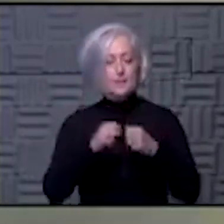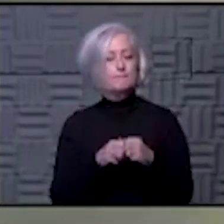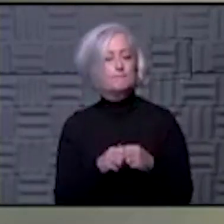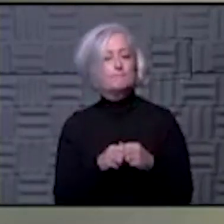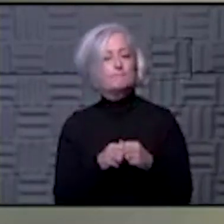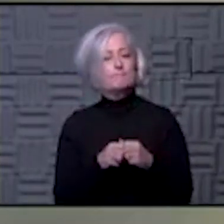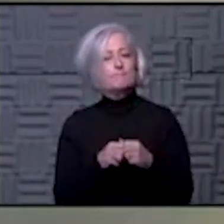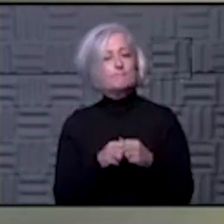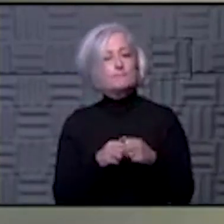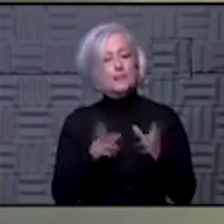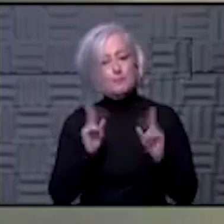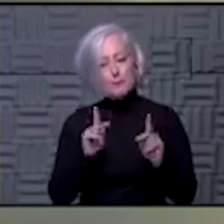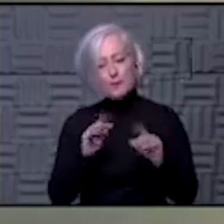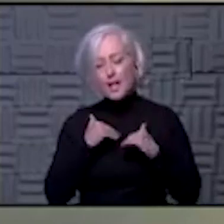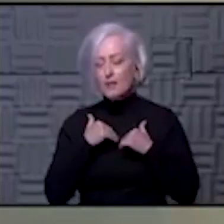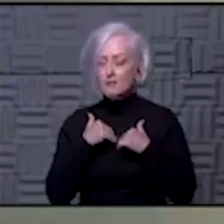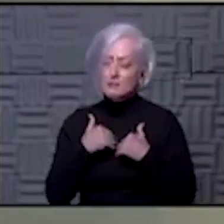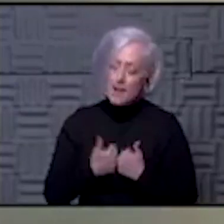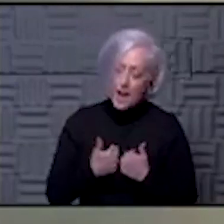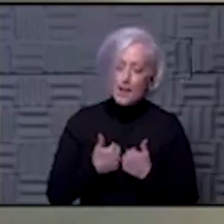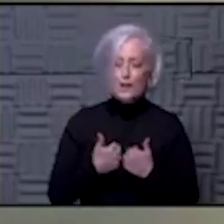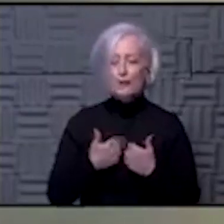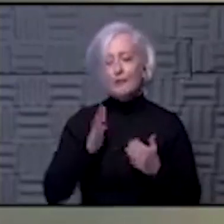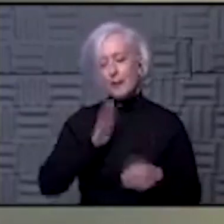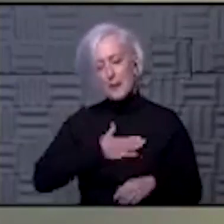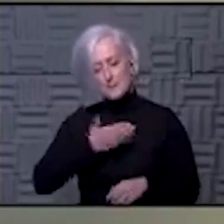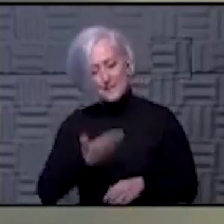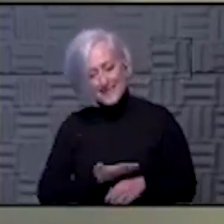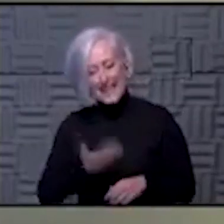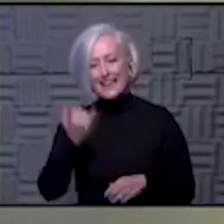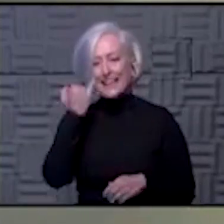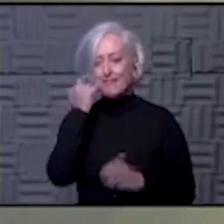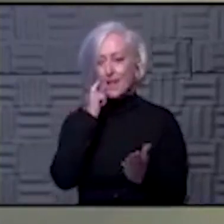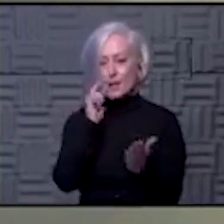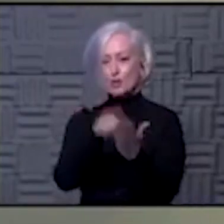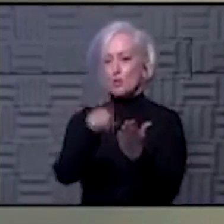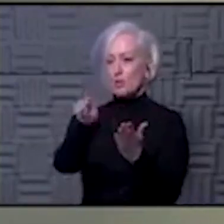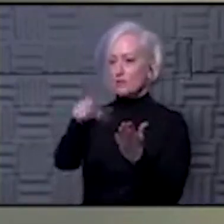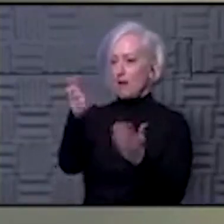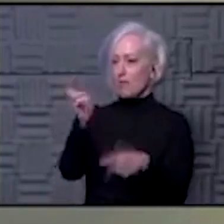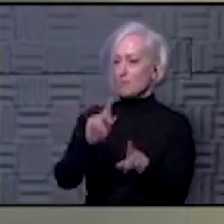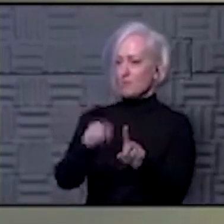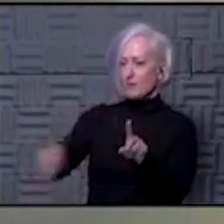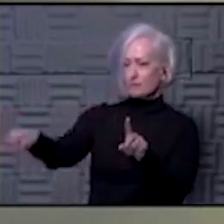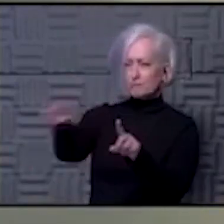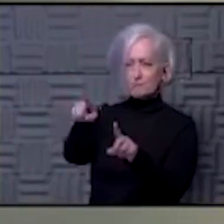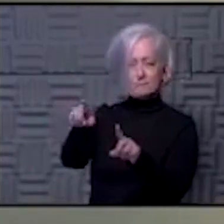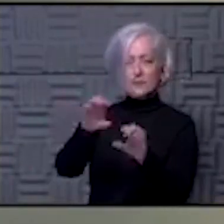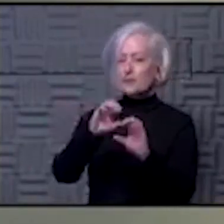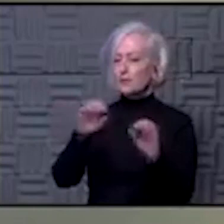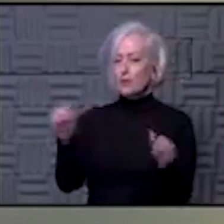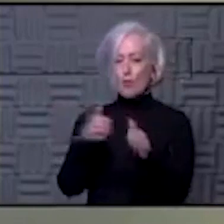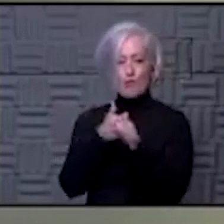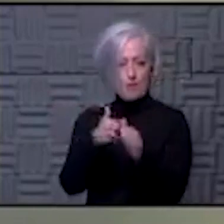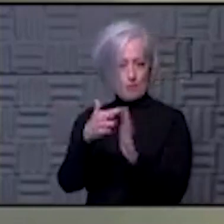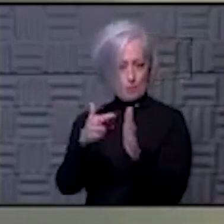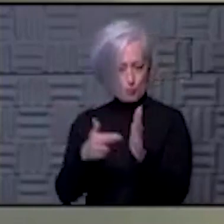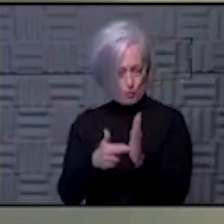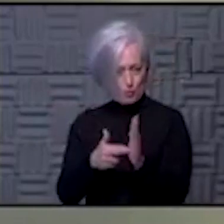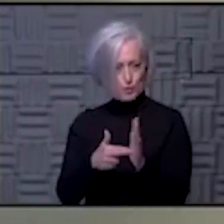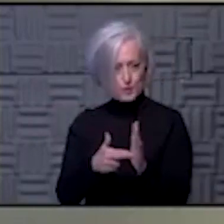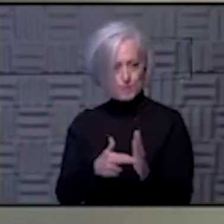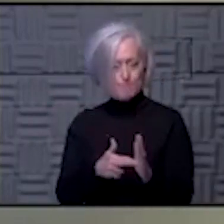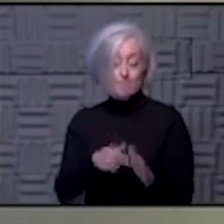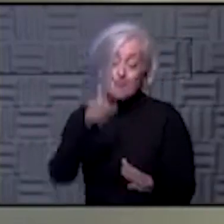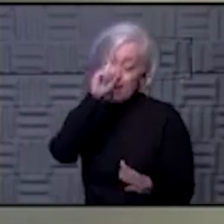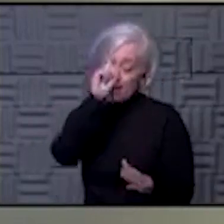tired, and people are now getting upset when others are not complying. And I think that's only going to increase. Yeah, I